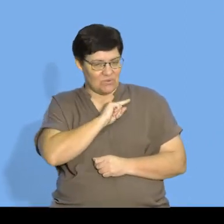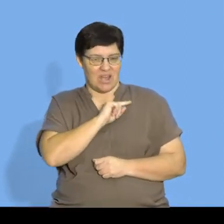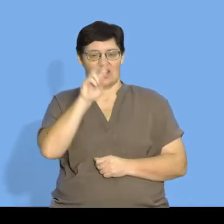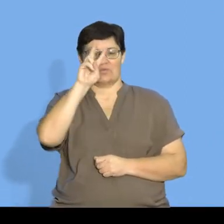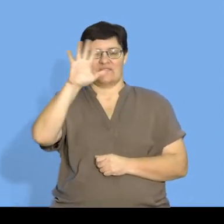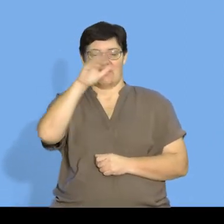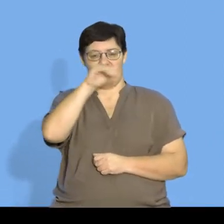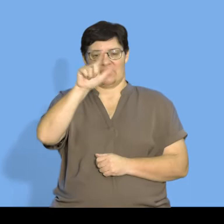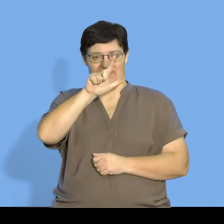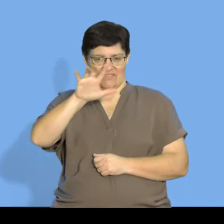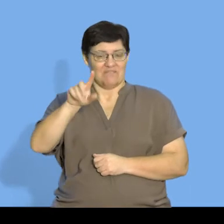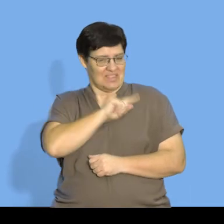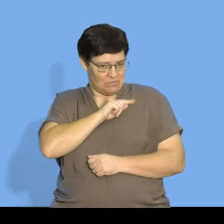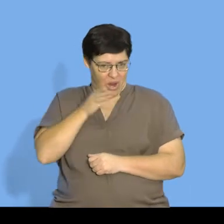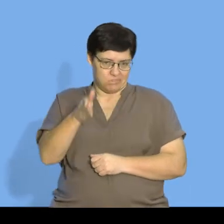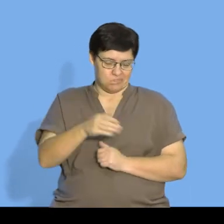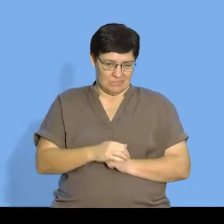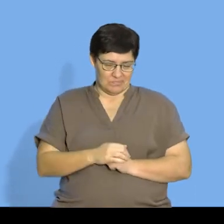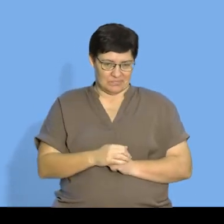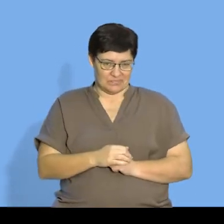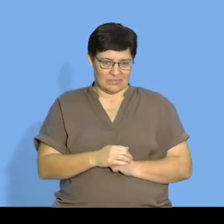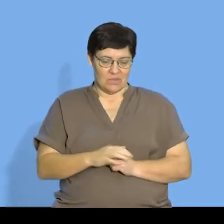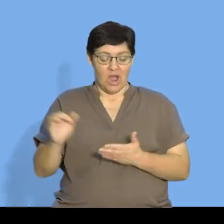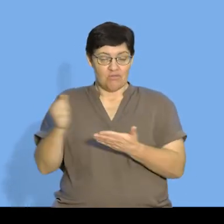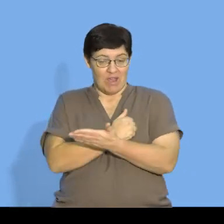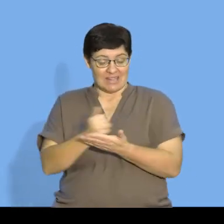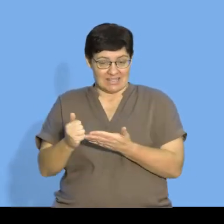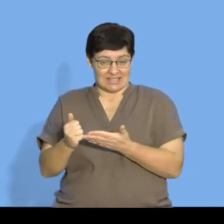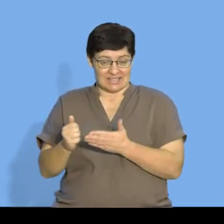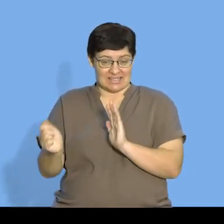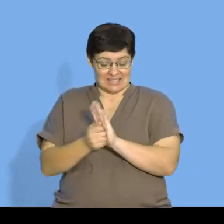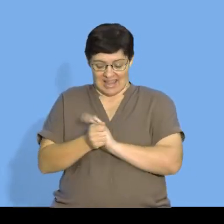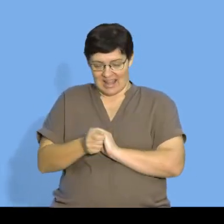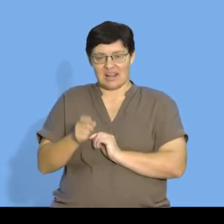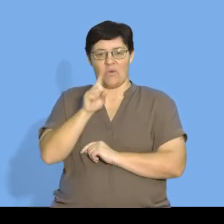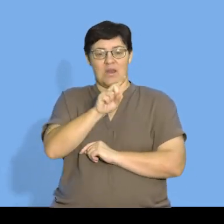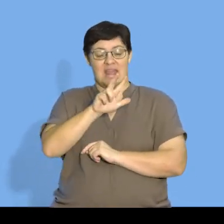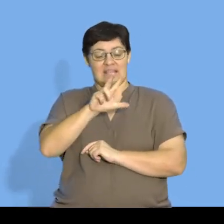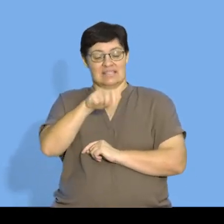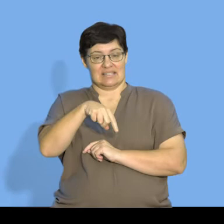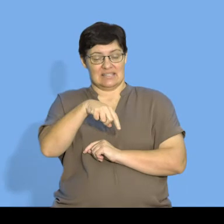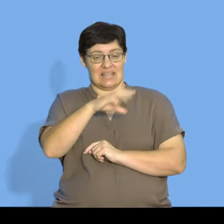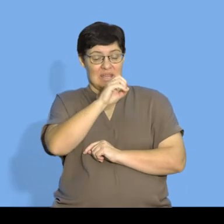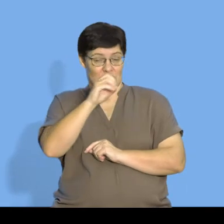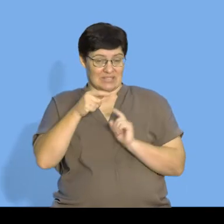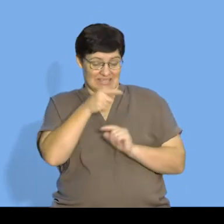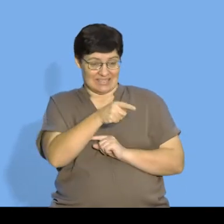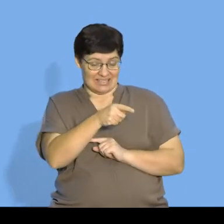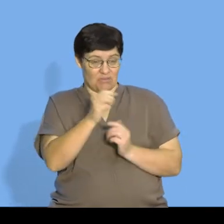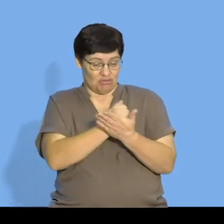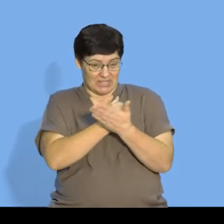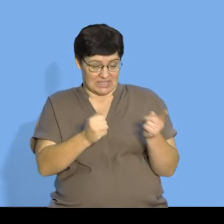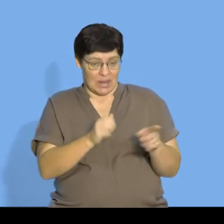that is why the calculation looks like this here, right? Where the credit sales component was 180,000 rand.